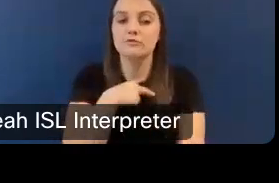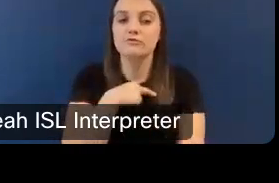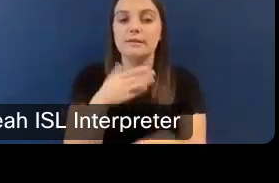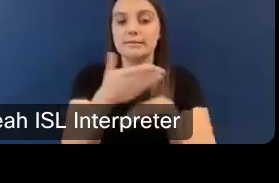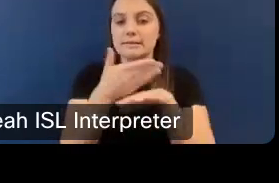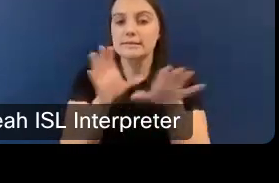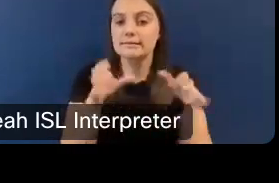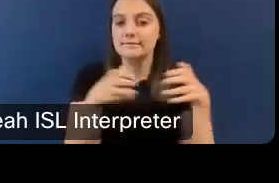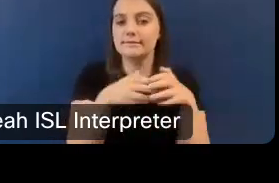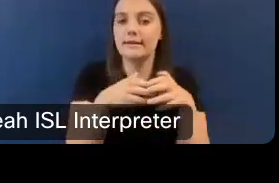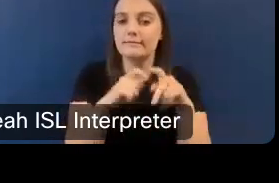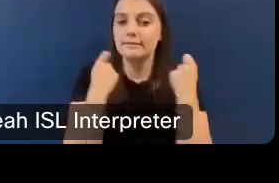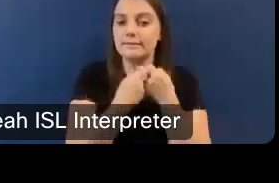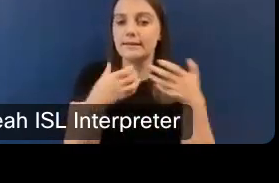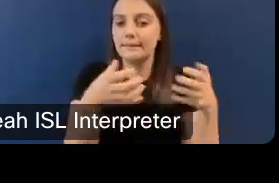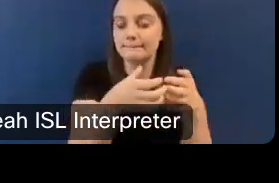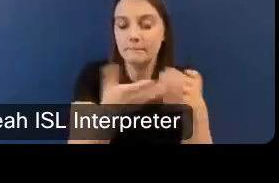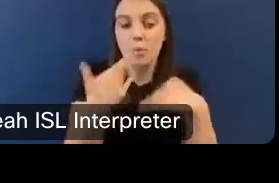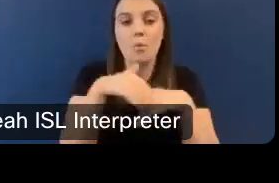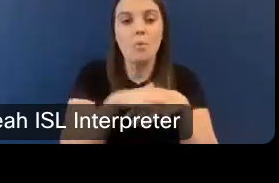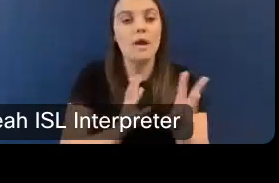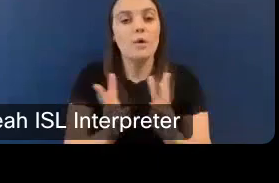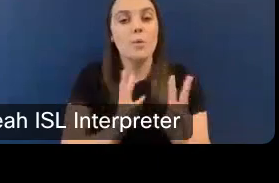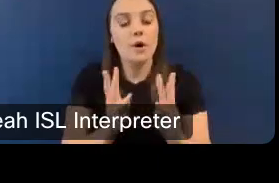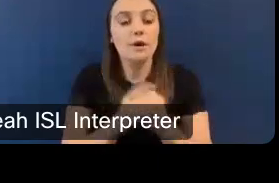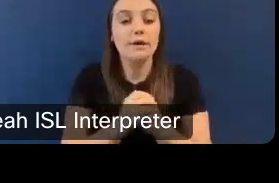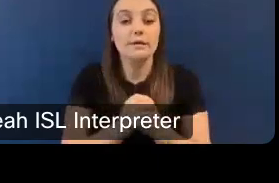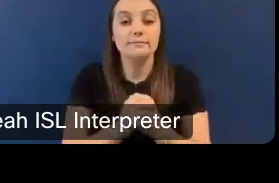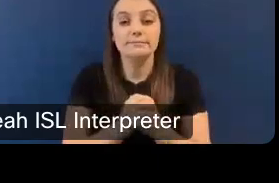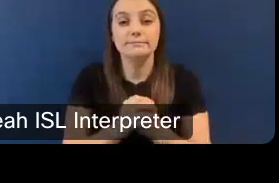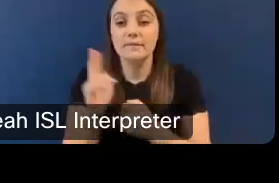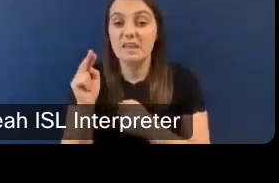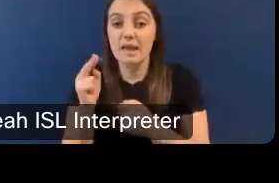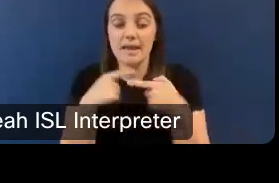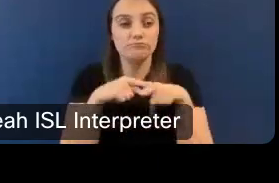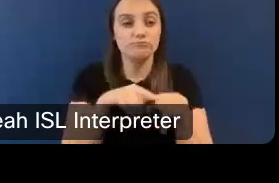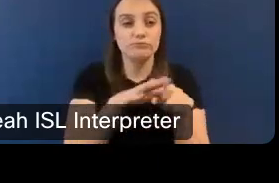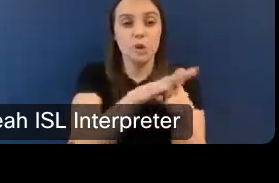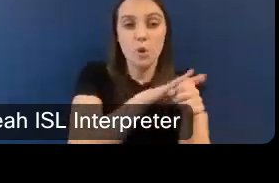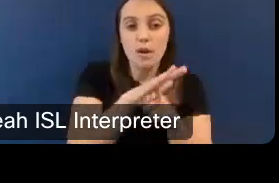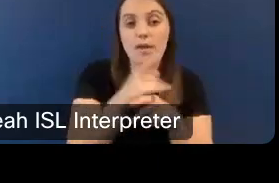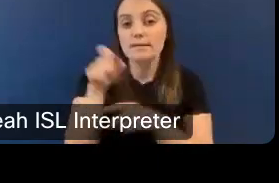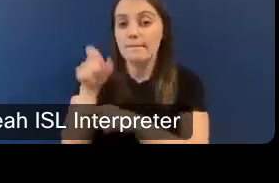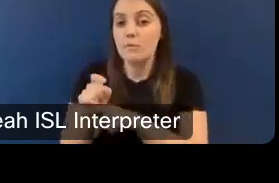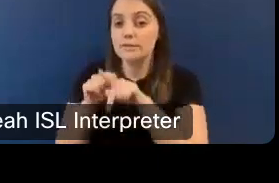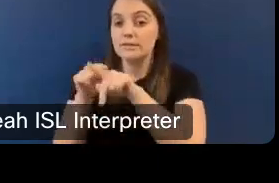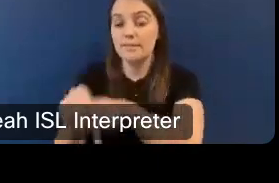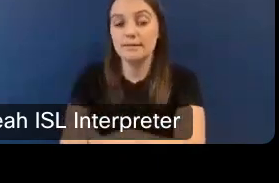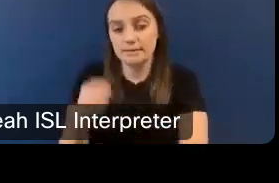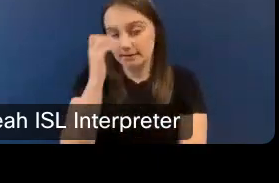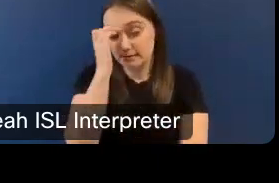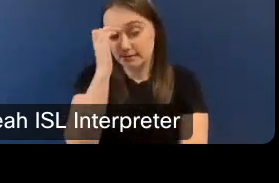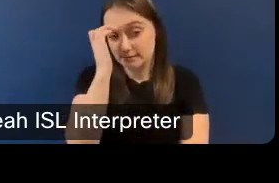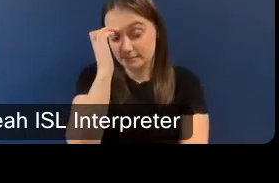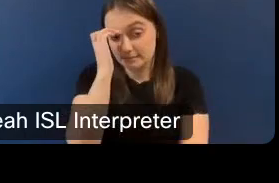that you work in, where you're working, and again, can be localized and person dependent. And